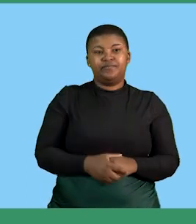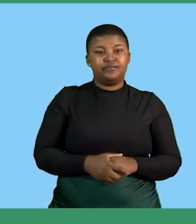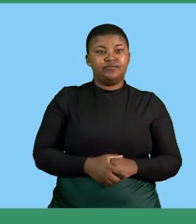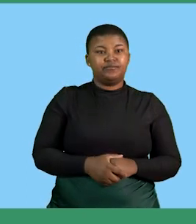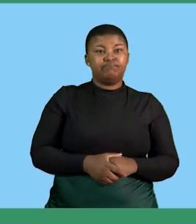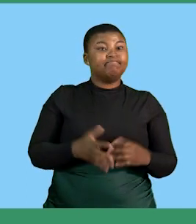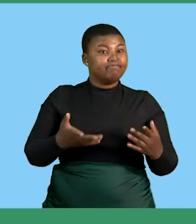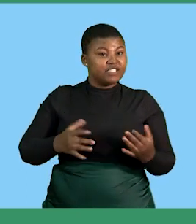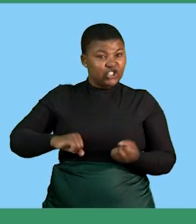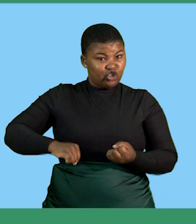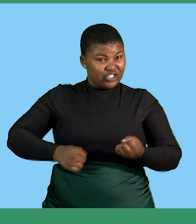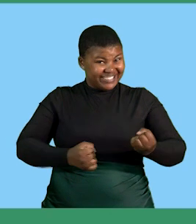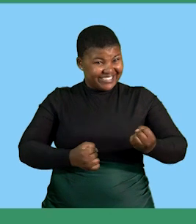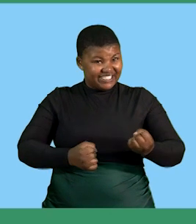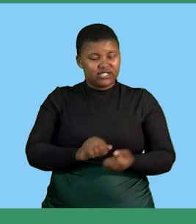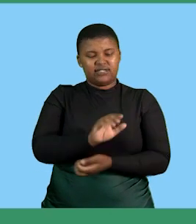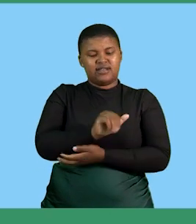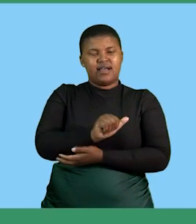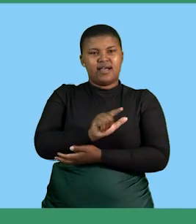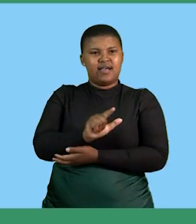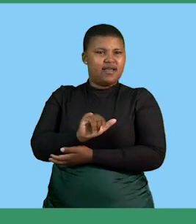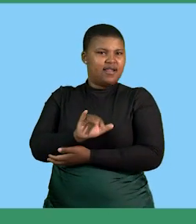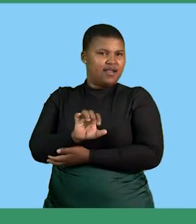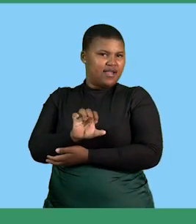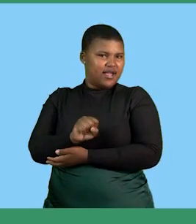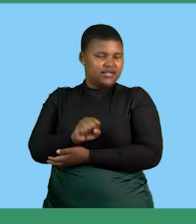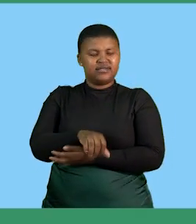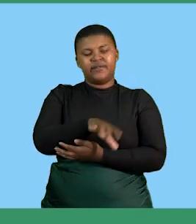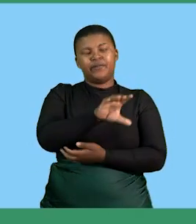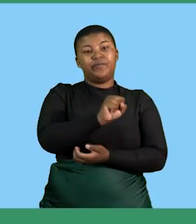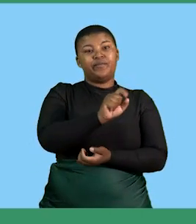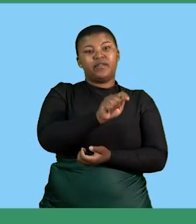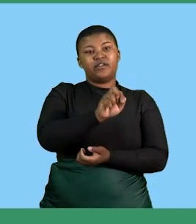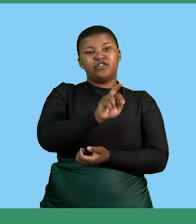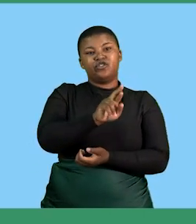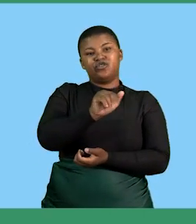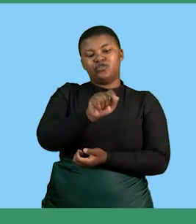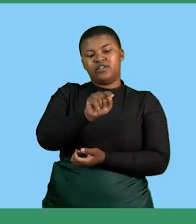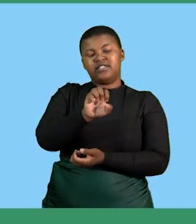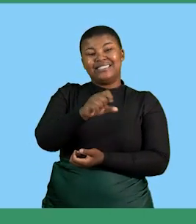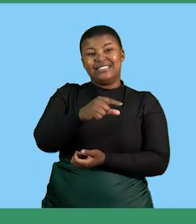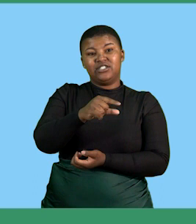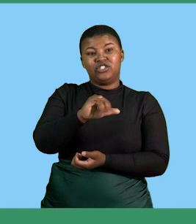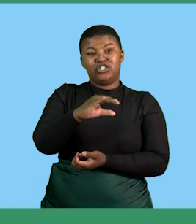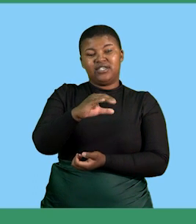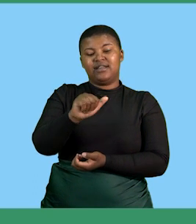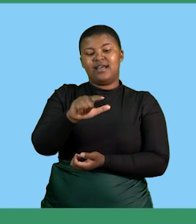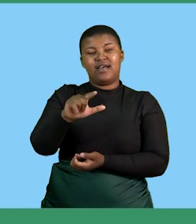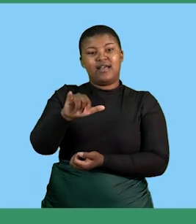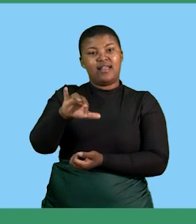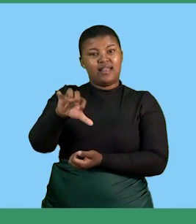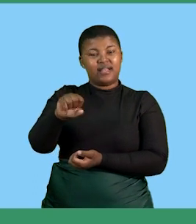two businesses. And what these businesses do is they work on a certain project, and this project will